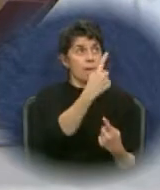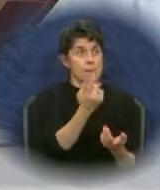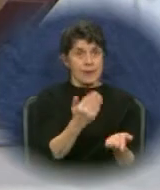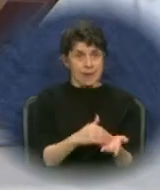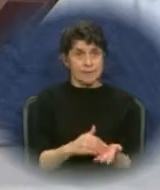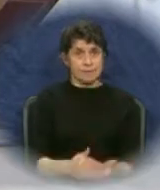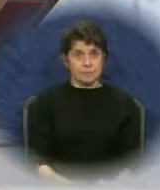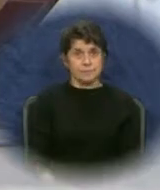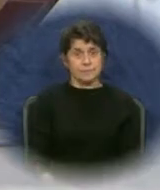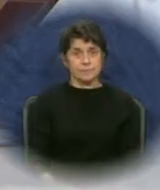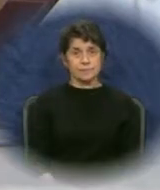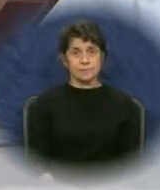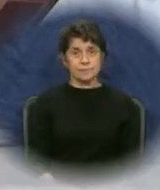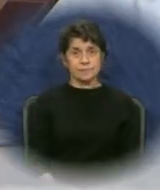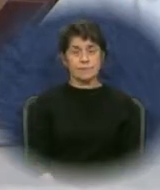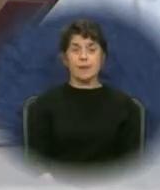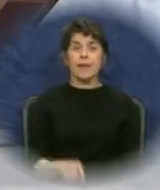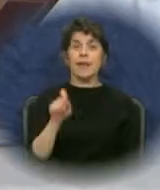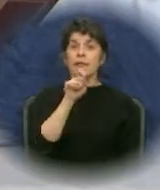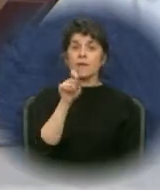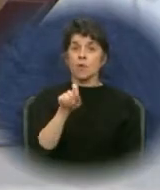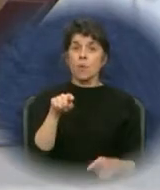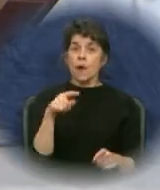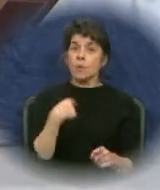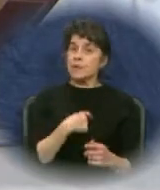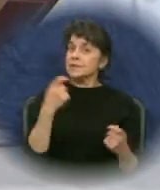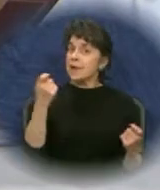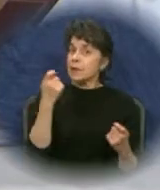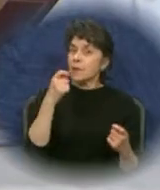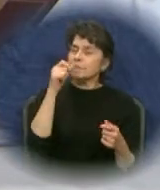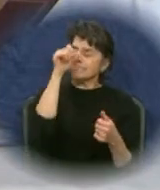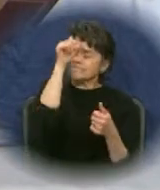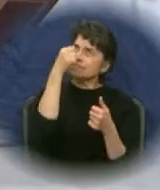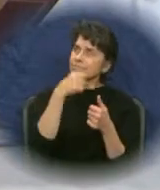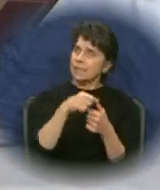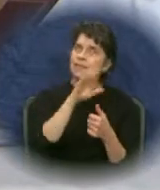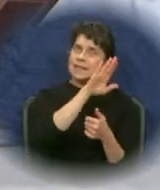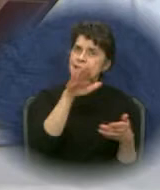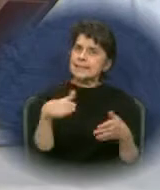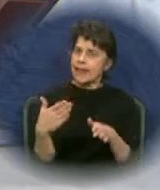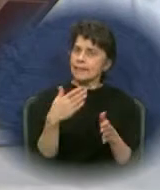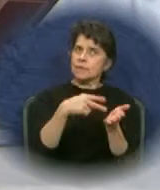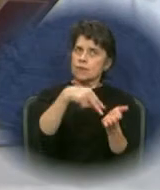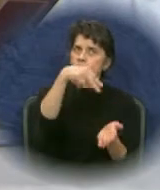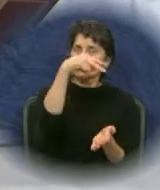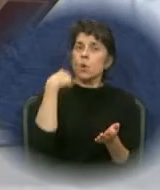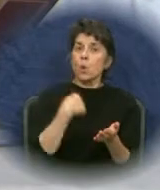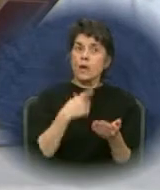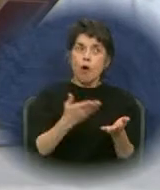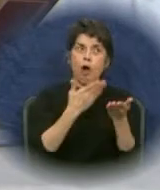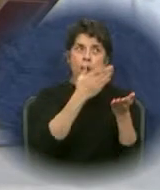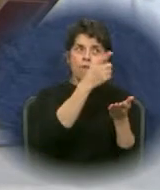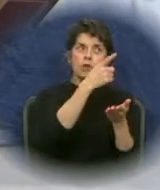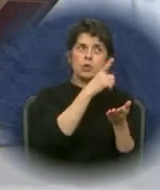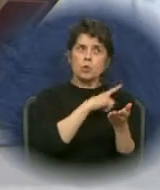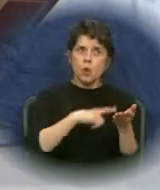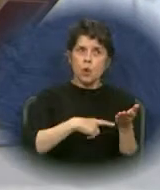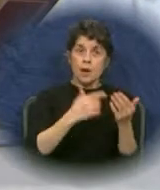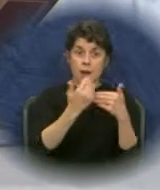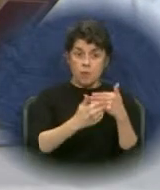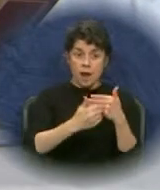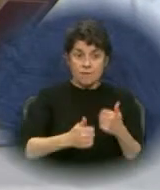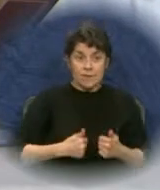again. Therefore, as we celebrate the memorial of his death and resurrection, we offer you, Lord, the bread of life and the chalice